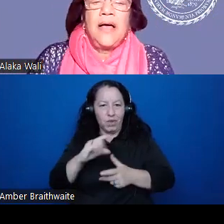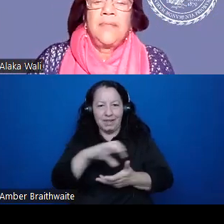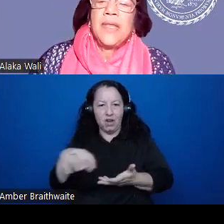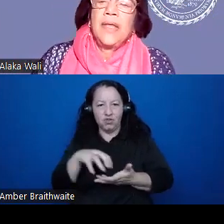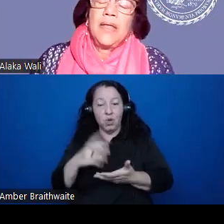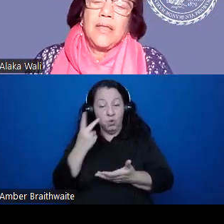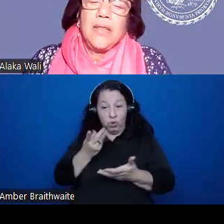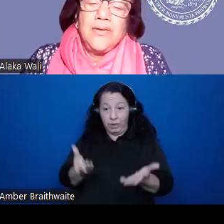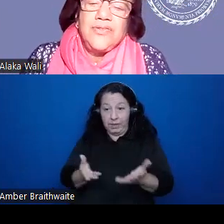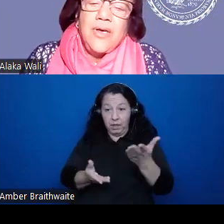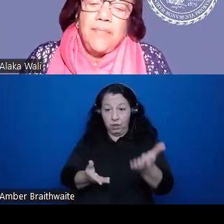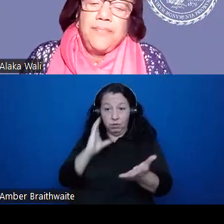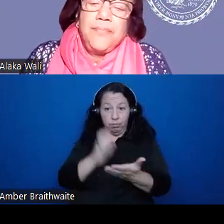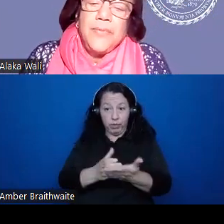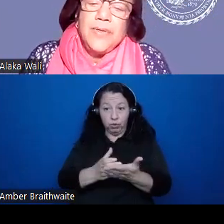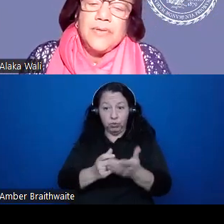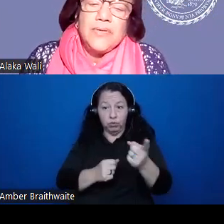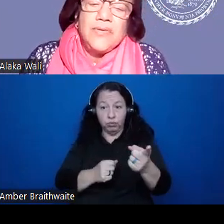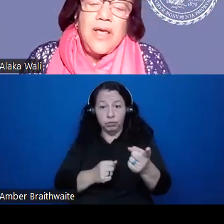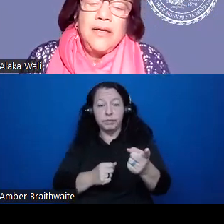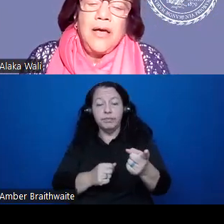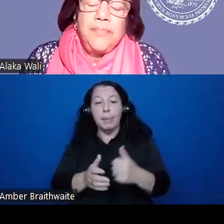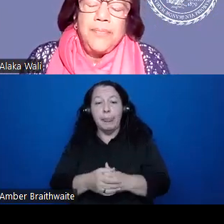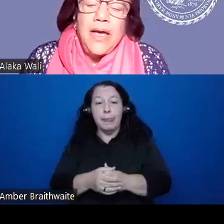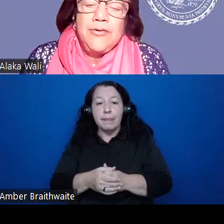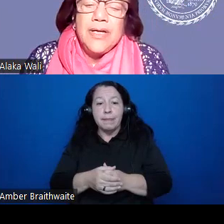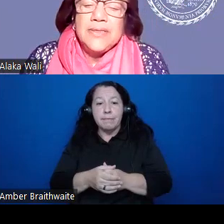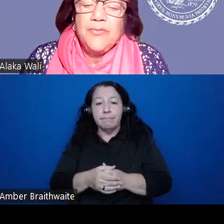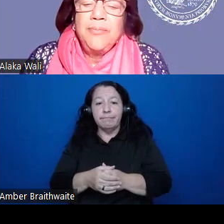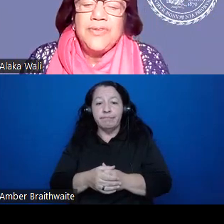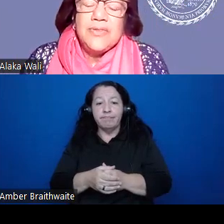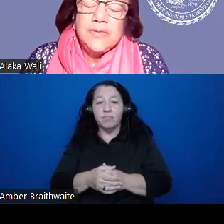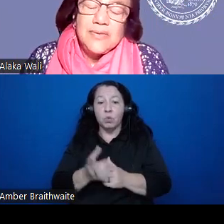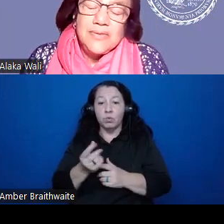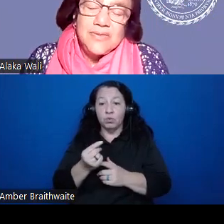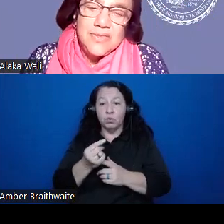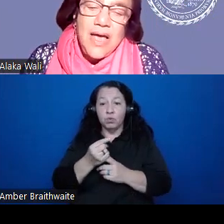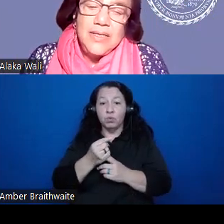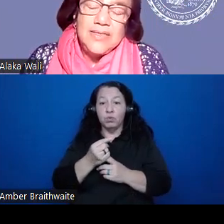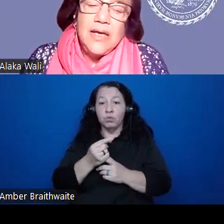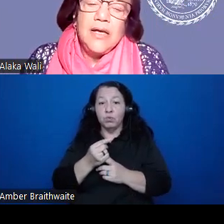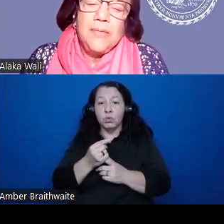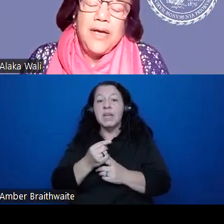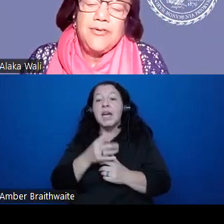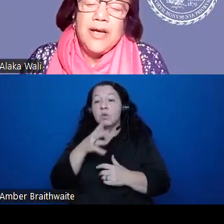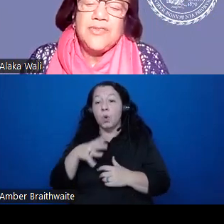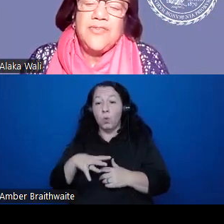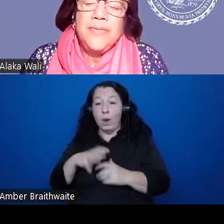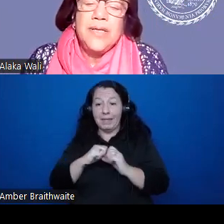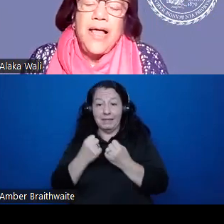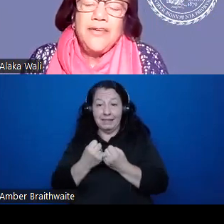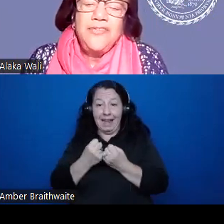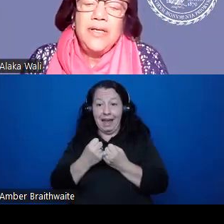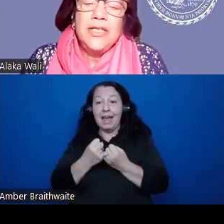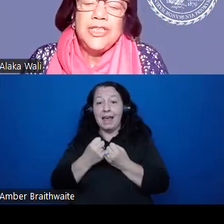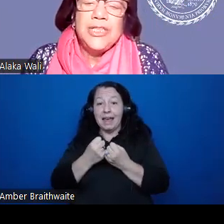is this stand-up headdress, Women's Society stand-up headdress from